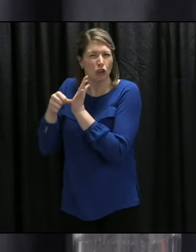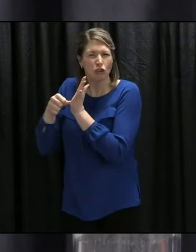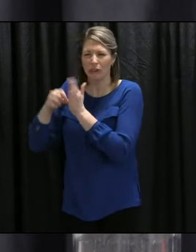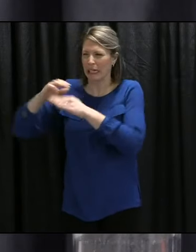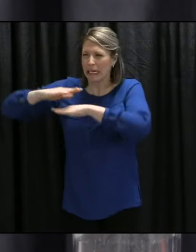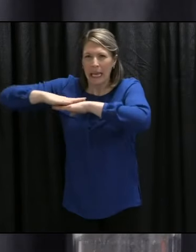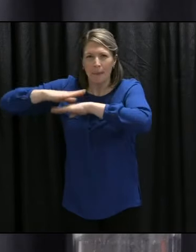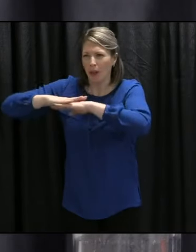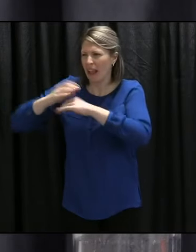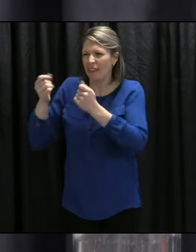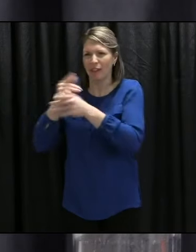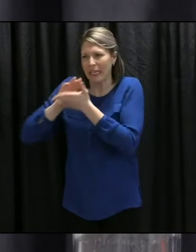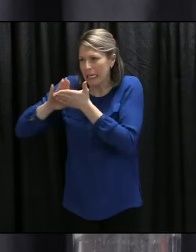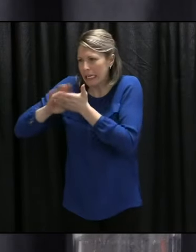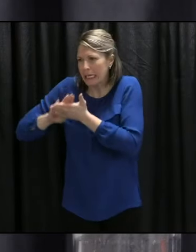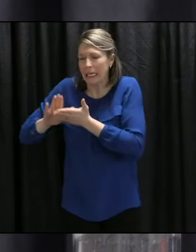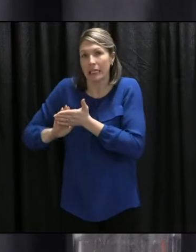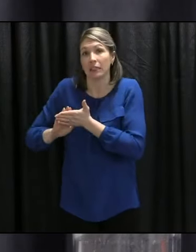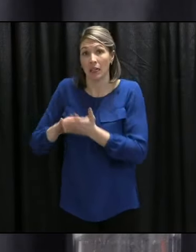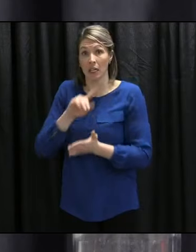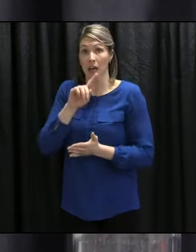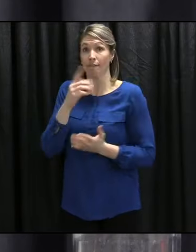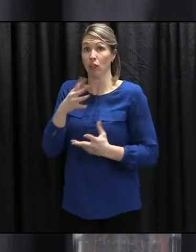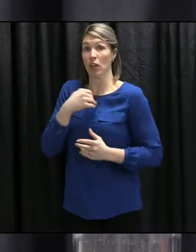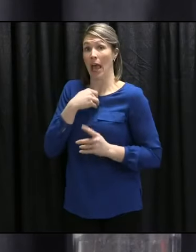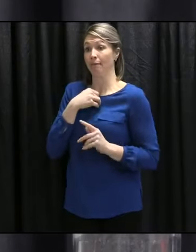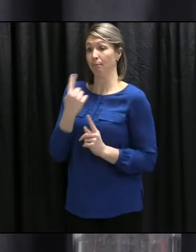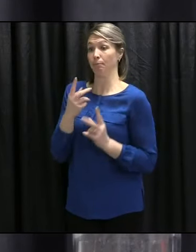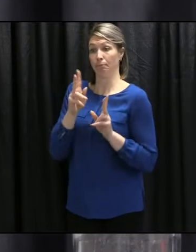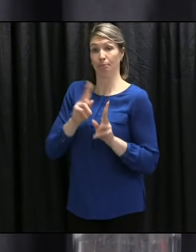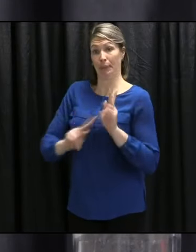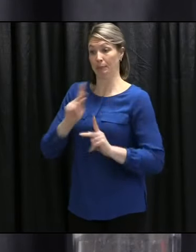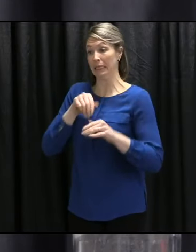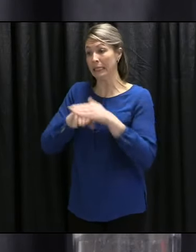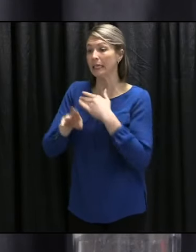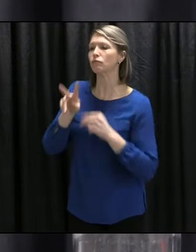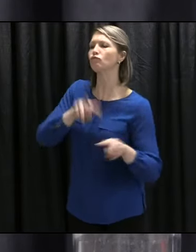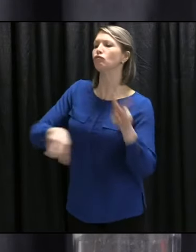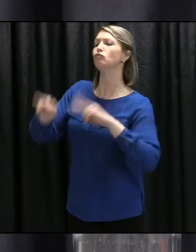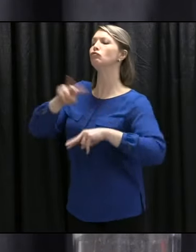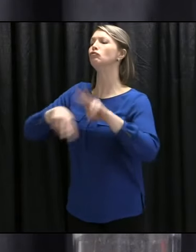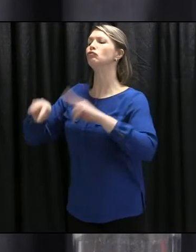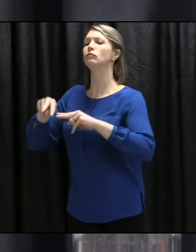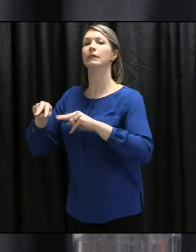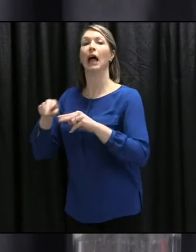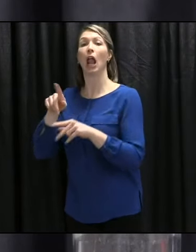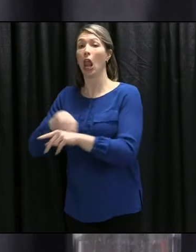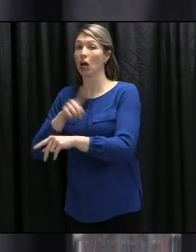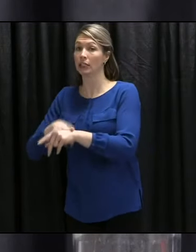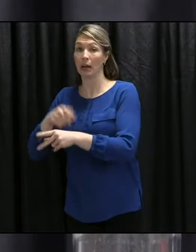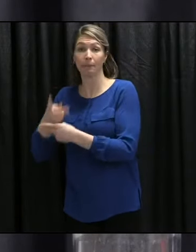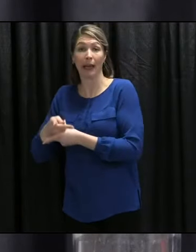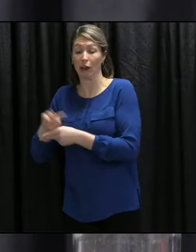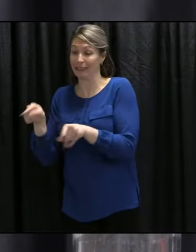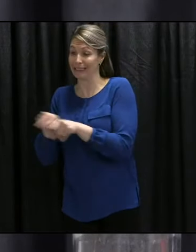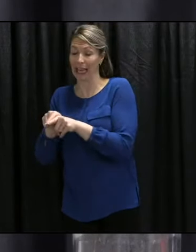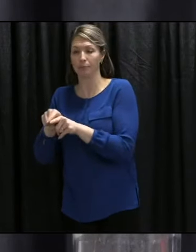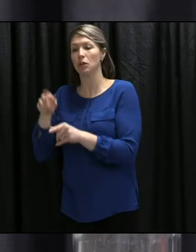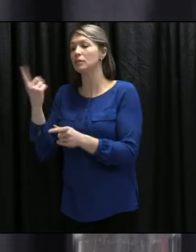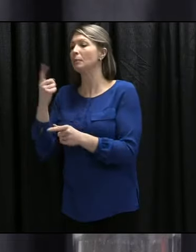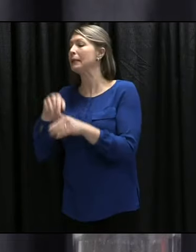they are inspected regularly. The frequency changes depending on which element you want to look at. So, for